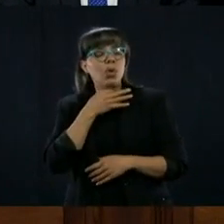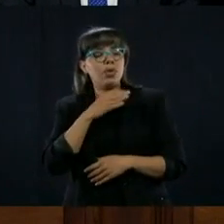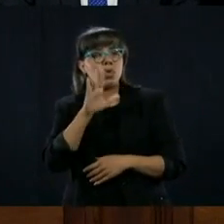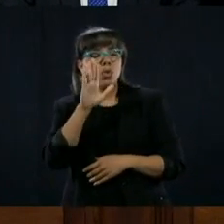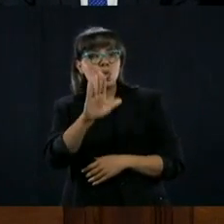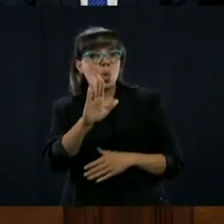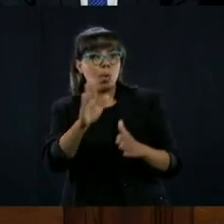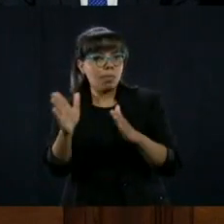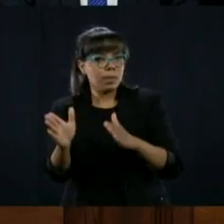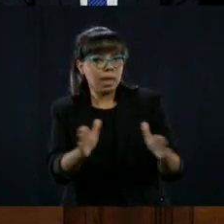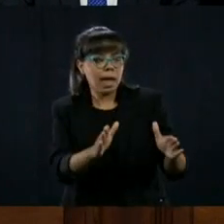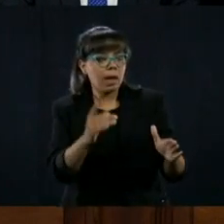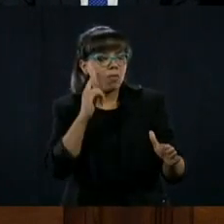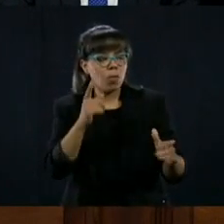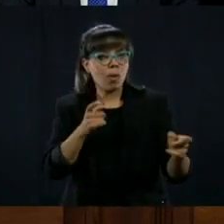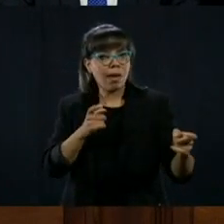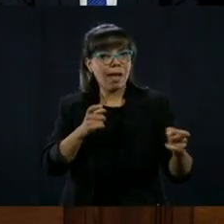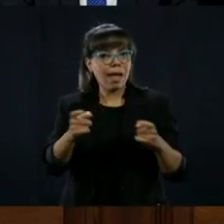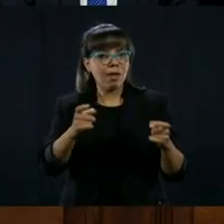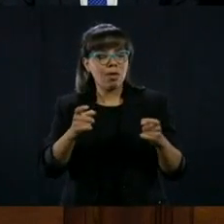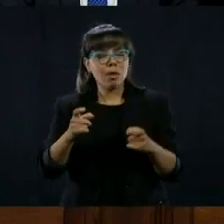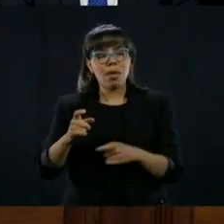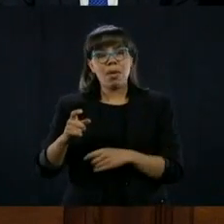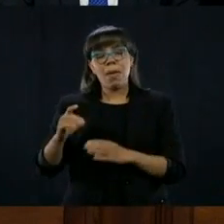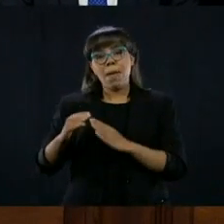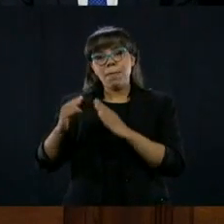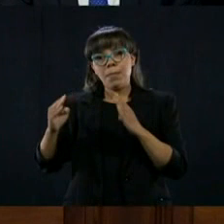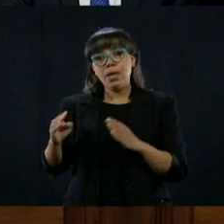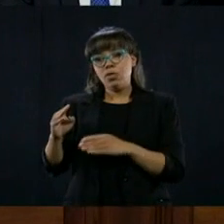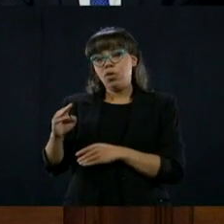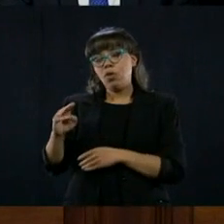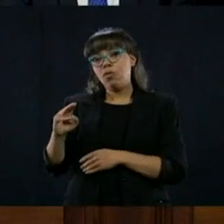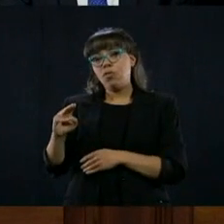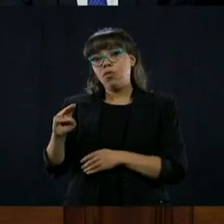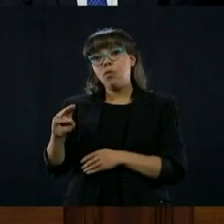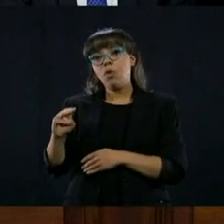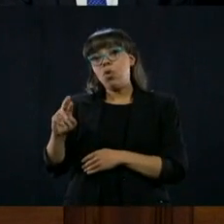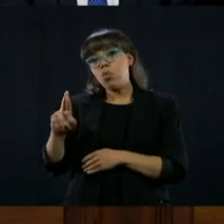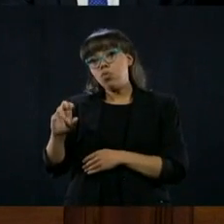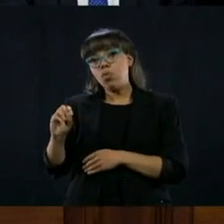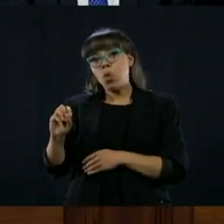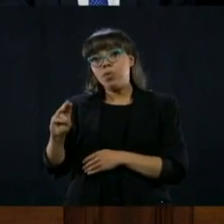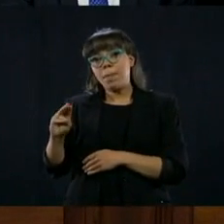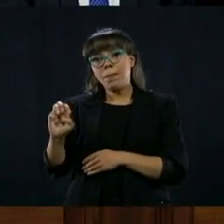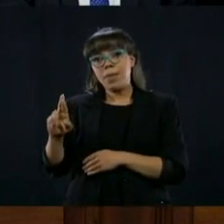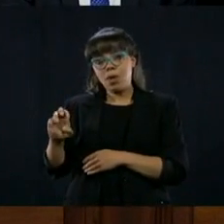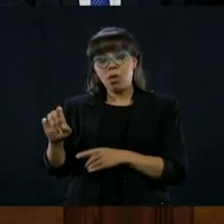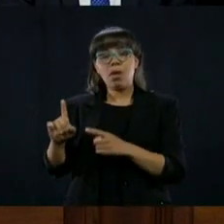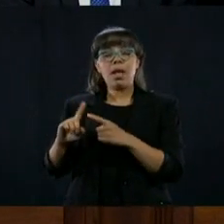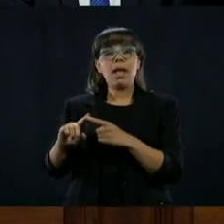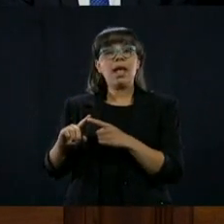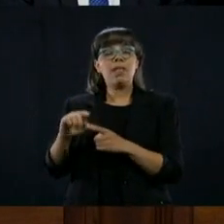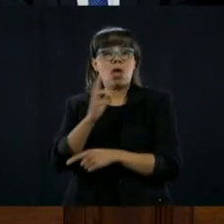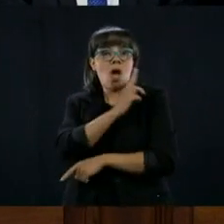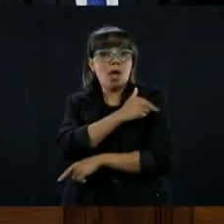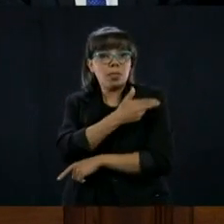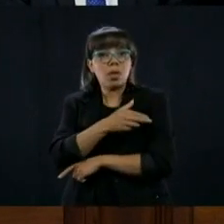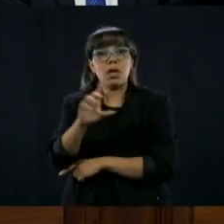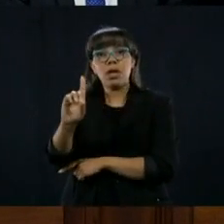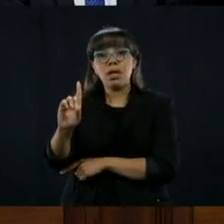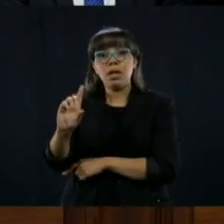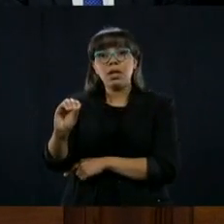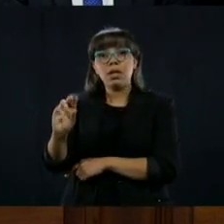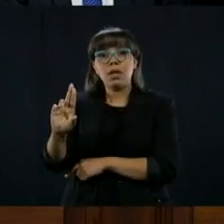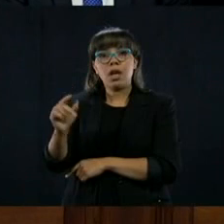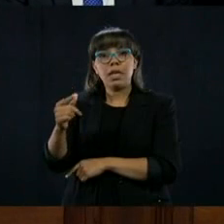starting over again. I'm not quite sure I understood well. And how can you guarantee the hospital system, well, the situation